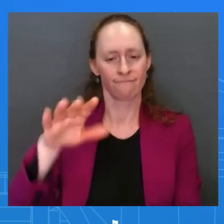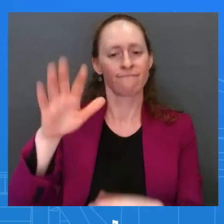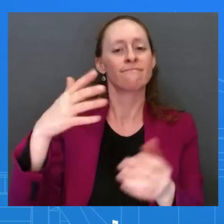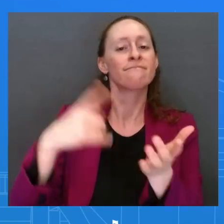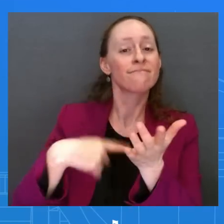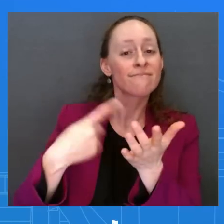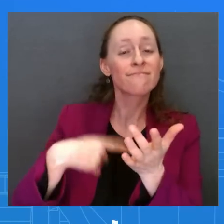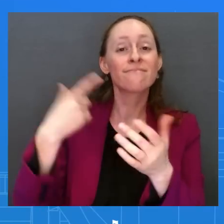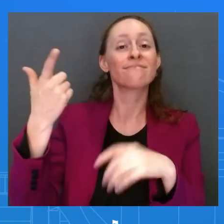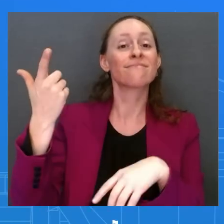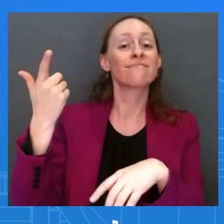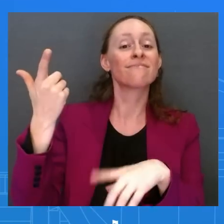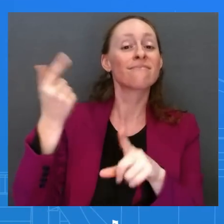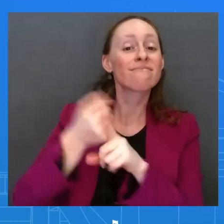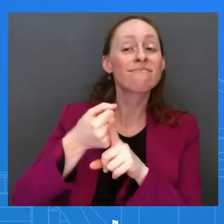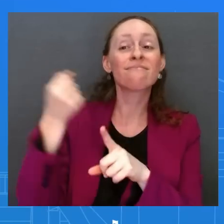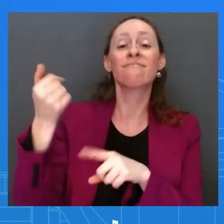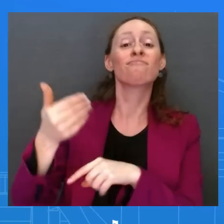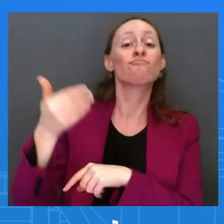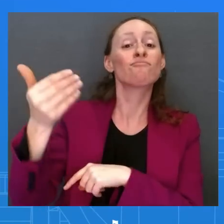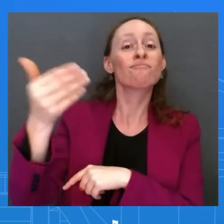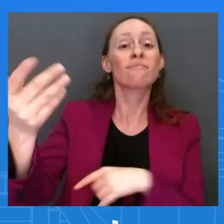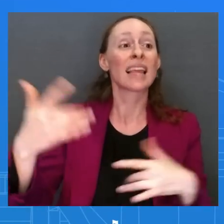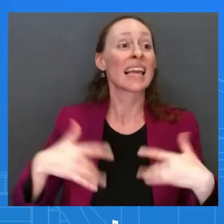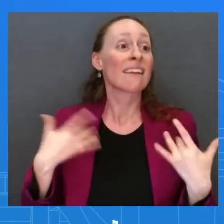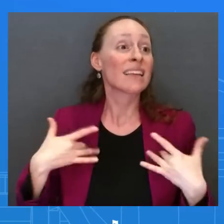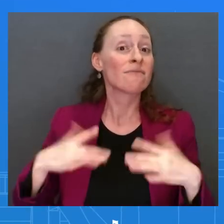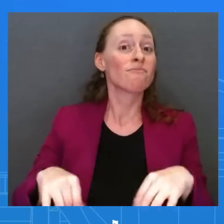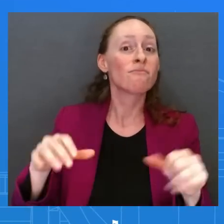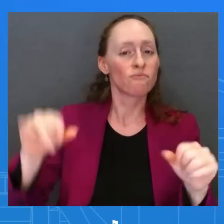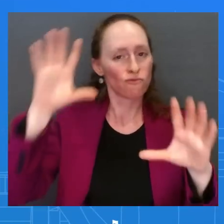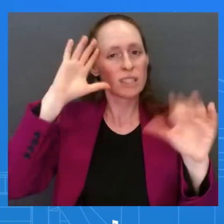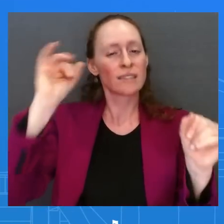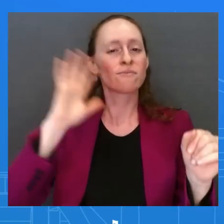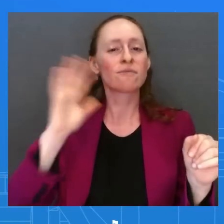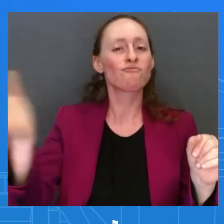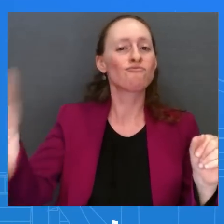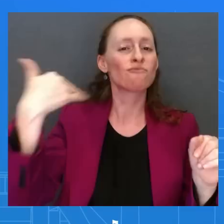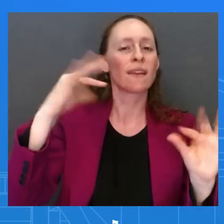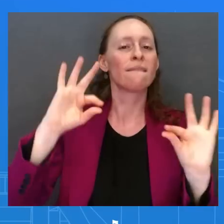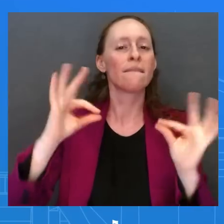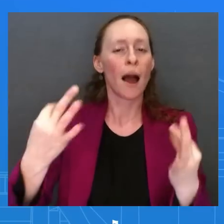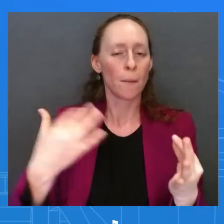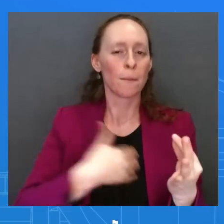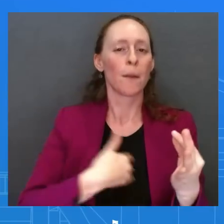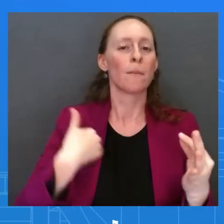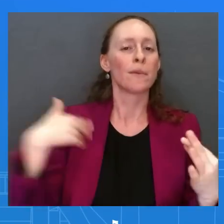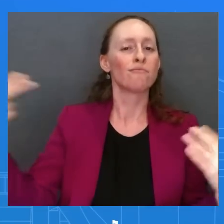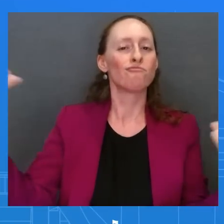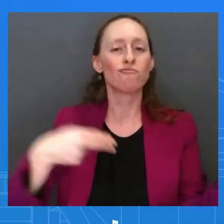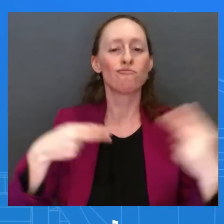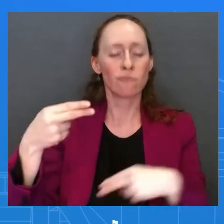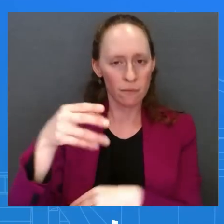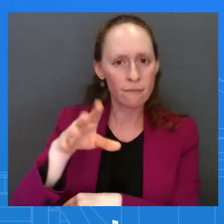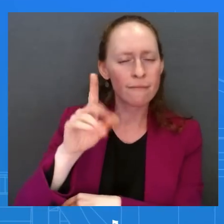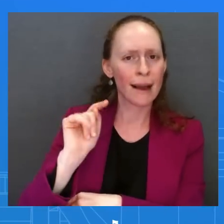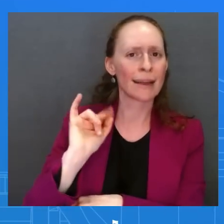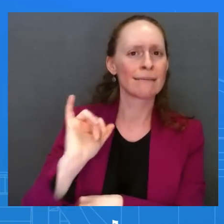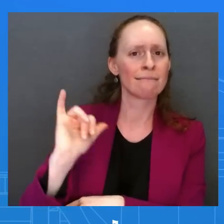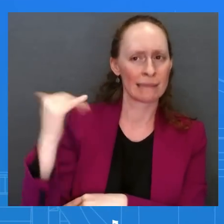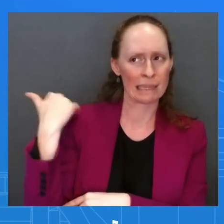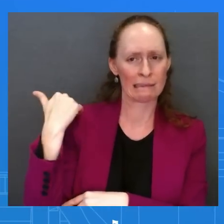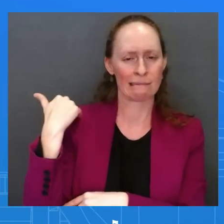I'm curious, though, in light of some of the recent legal controversy, if the president communicated to members of his